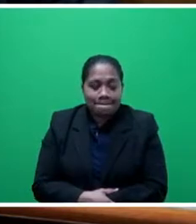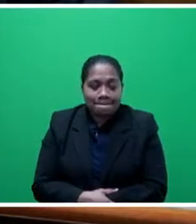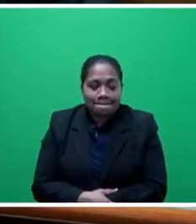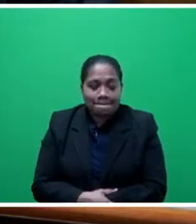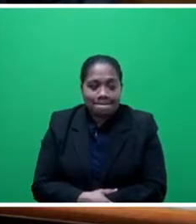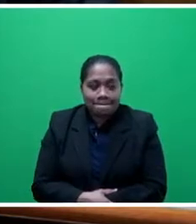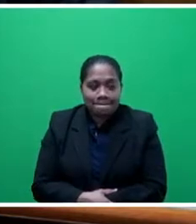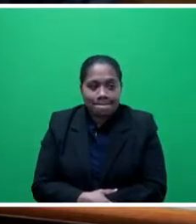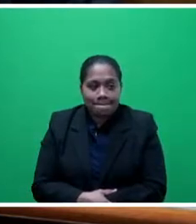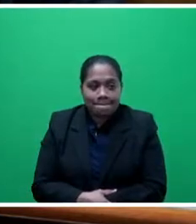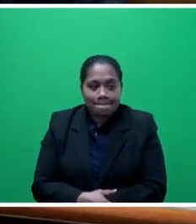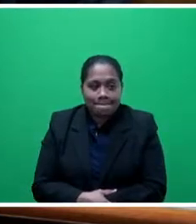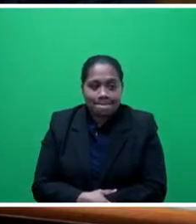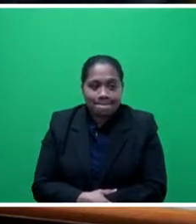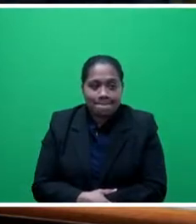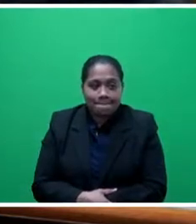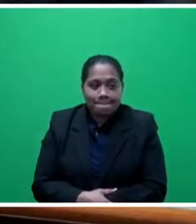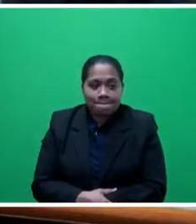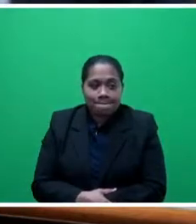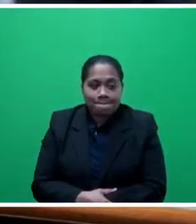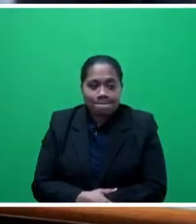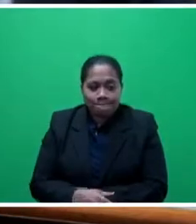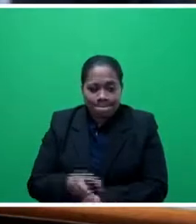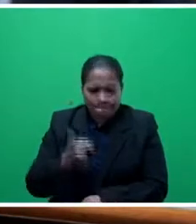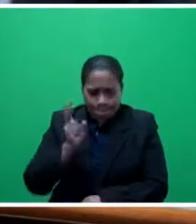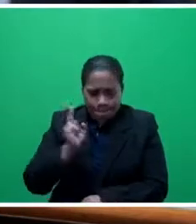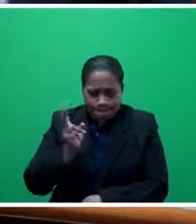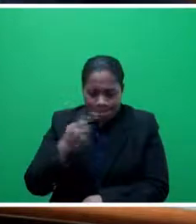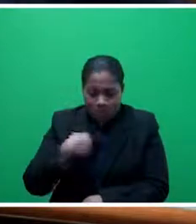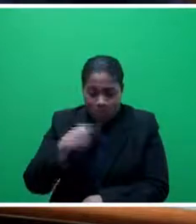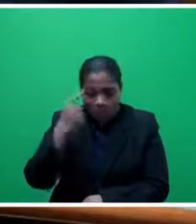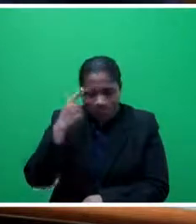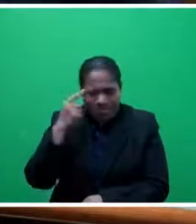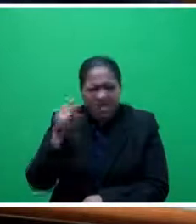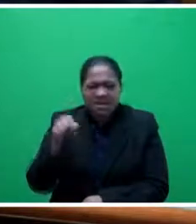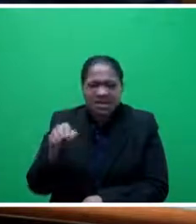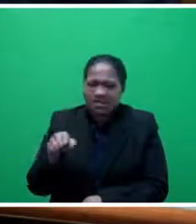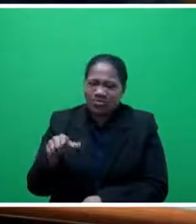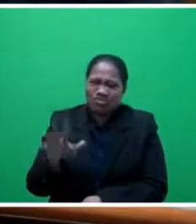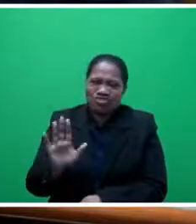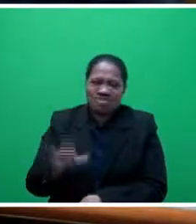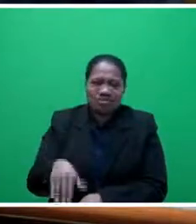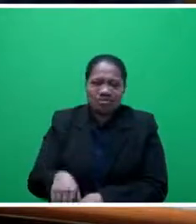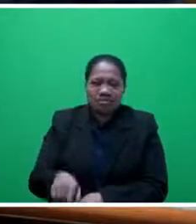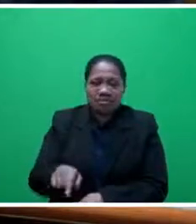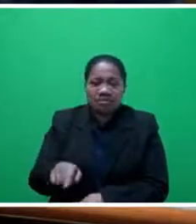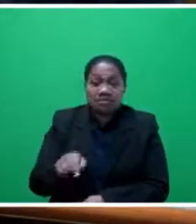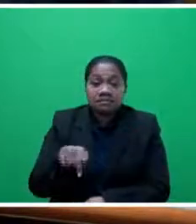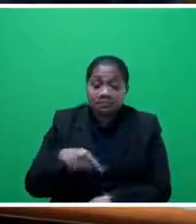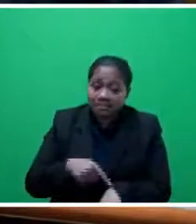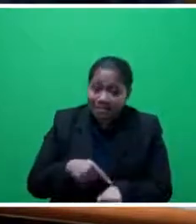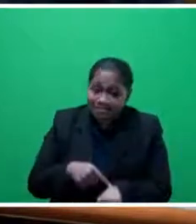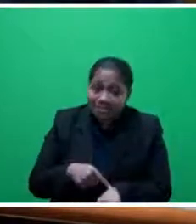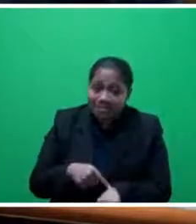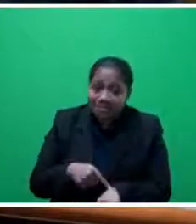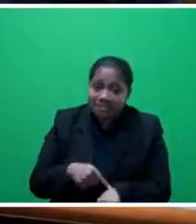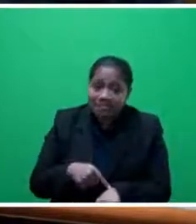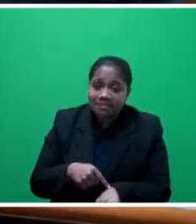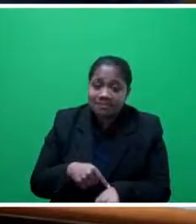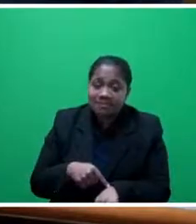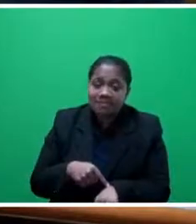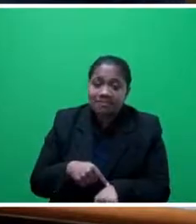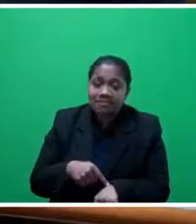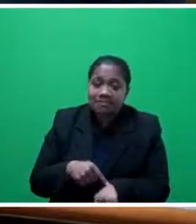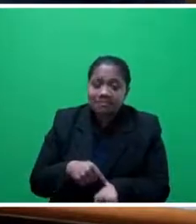again, I think this is ludicrous. At this time, in fact, in most of